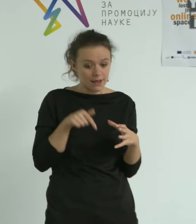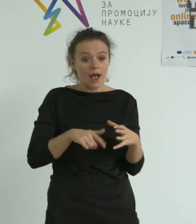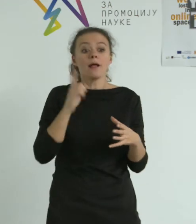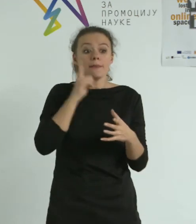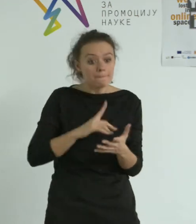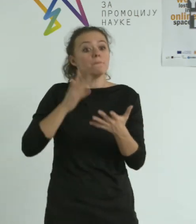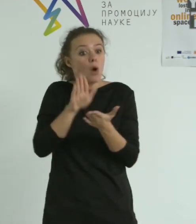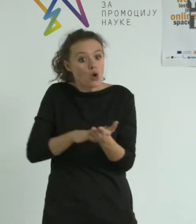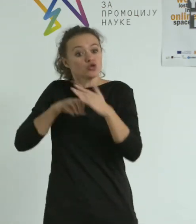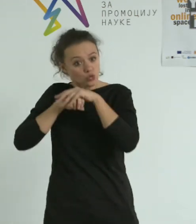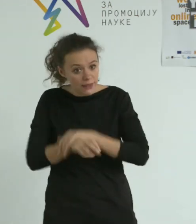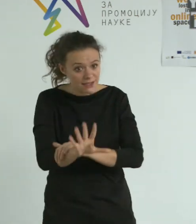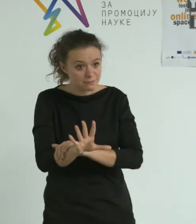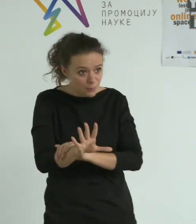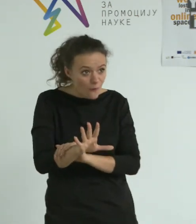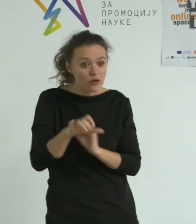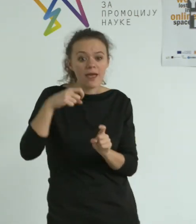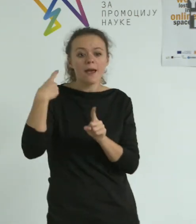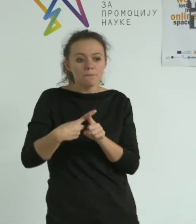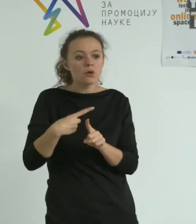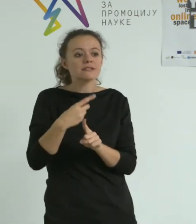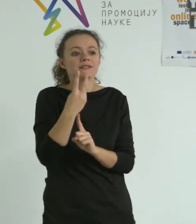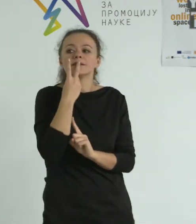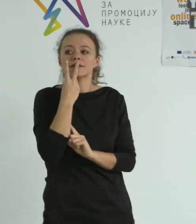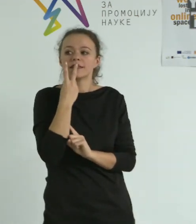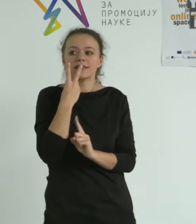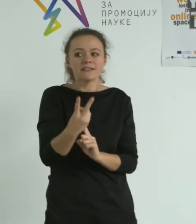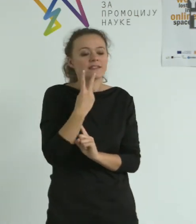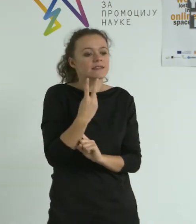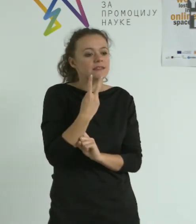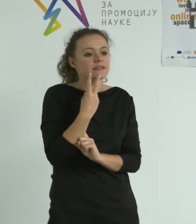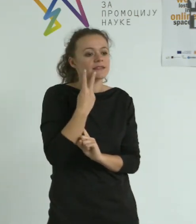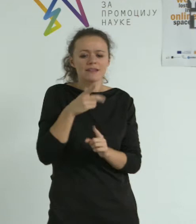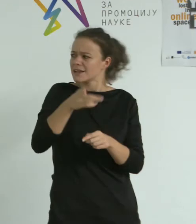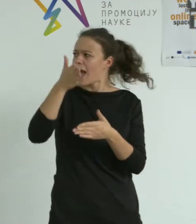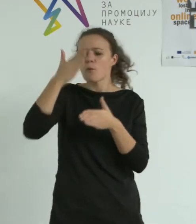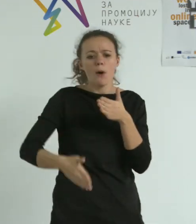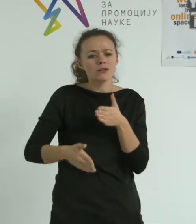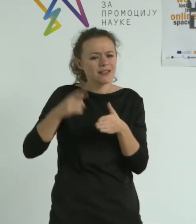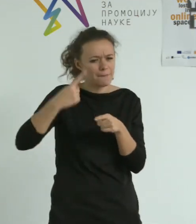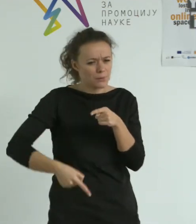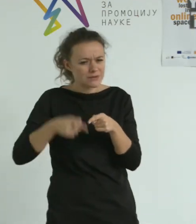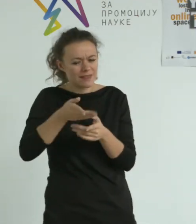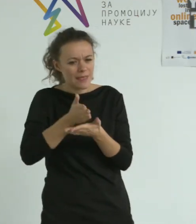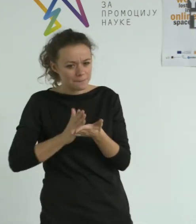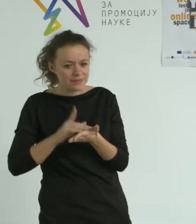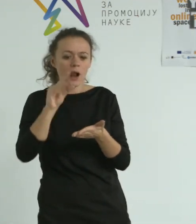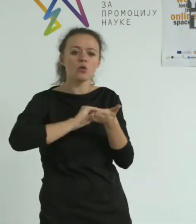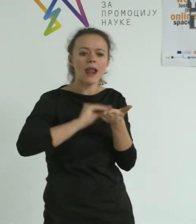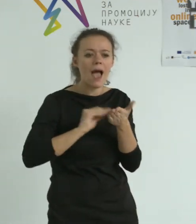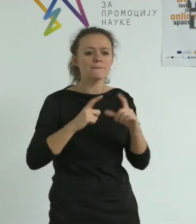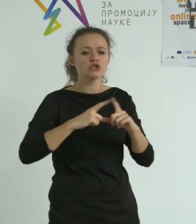implement actually. And then how to approach the assignment in the last part was to write a